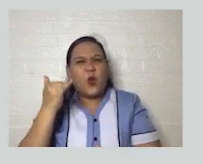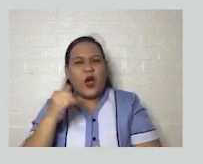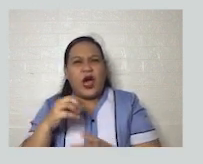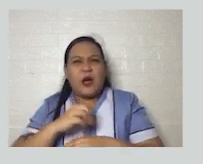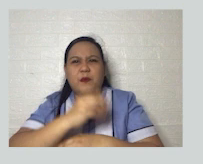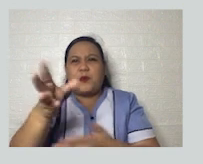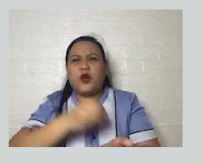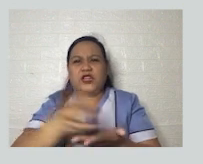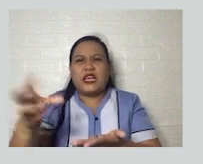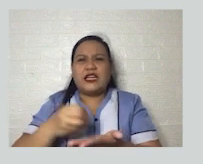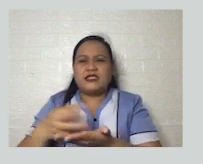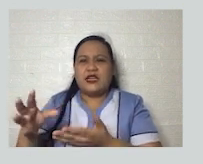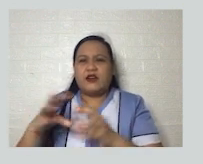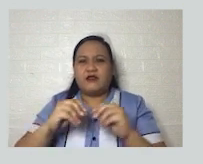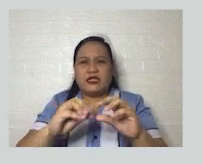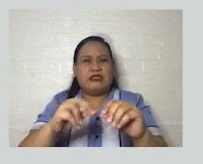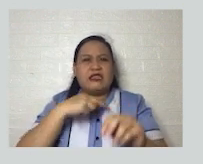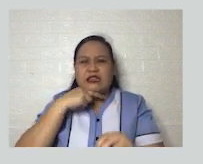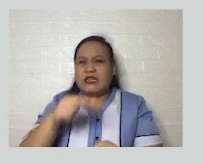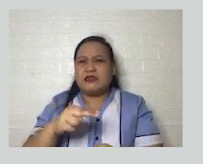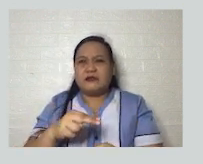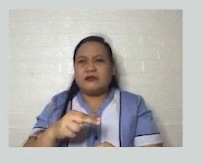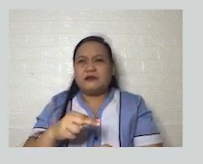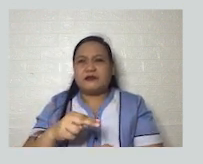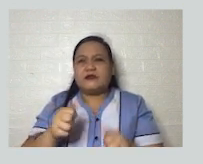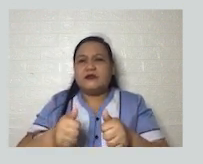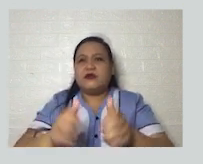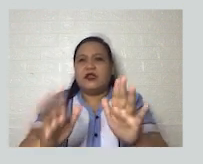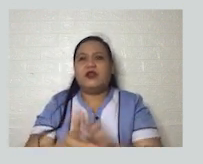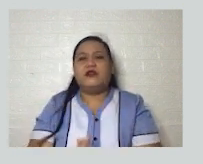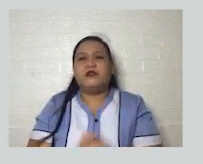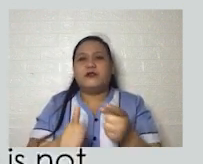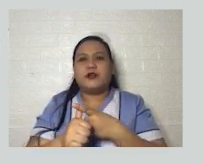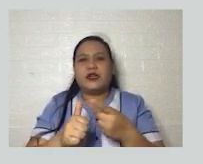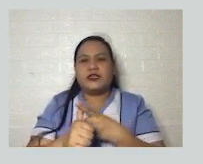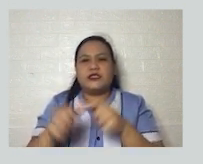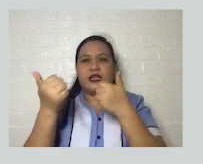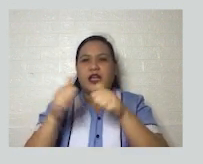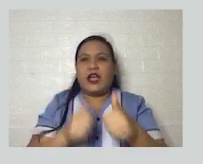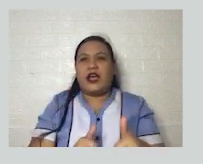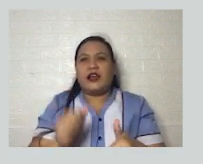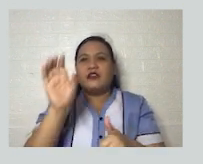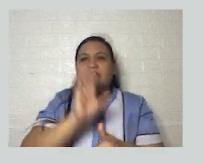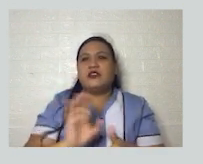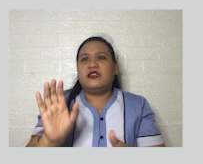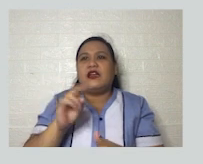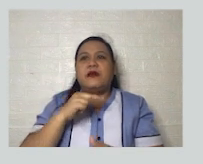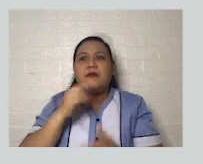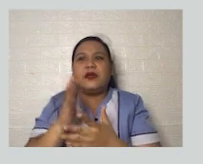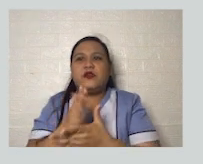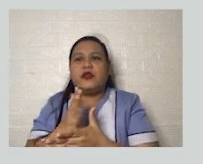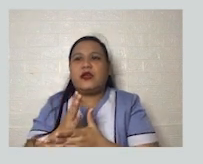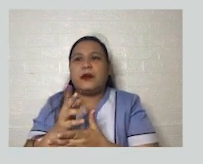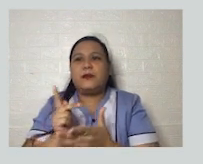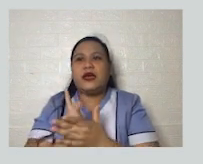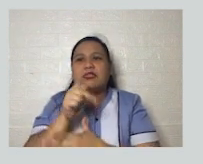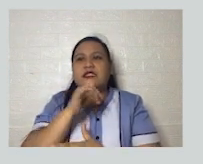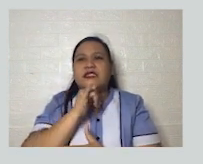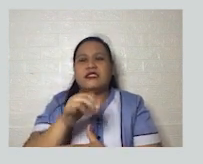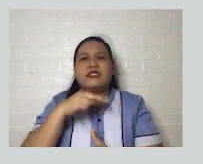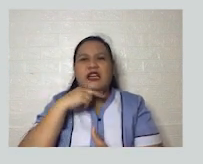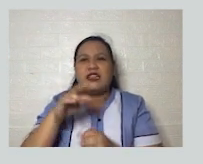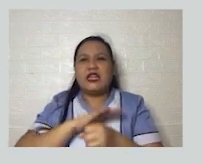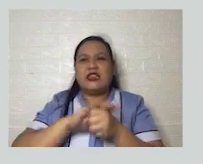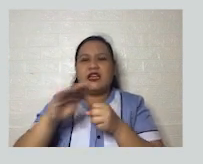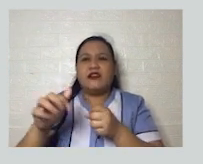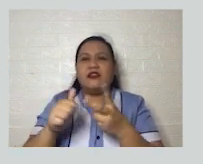why broadcasting of seeds is not advisable. First, the air circulation between the plants is not